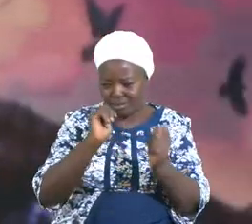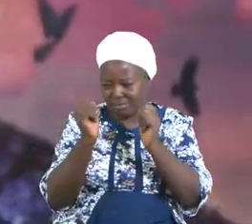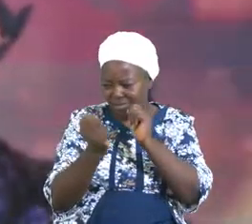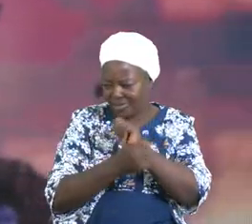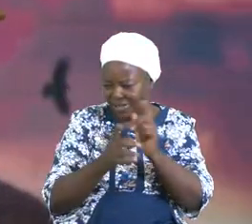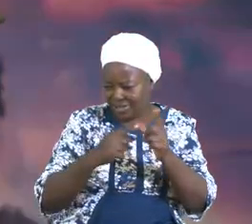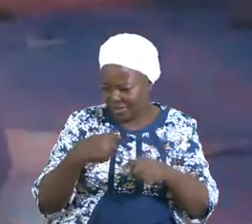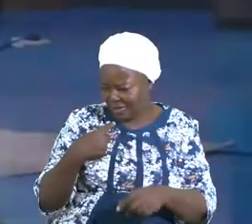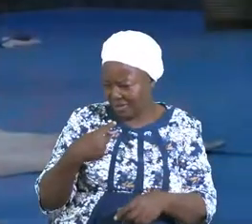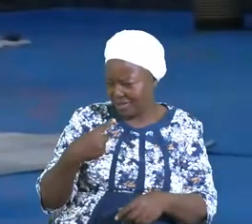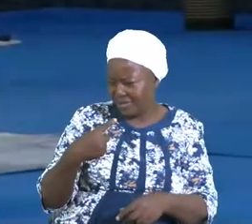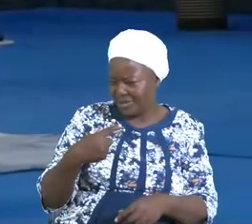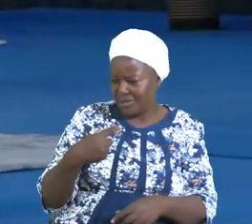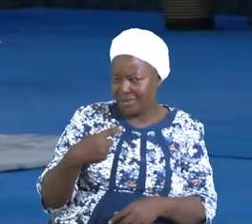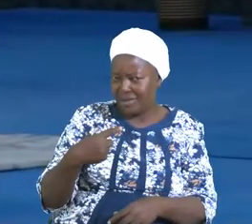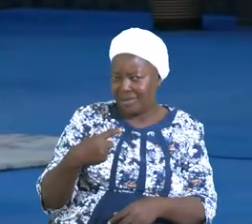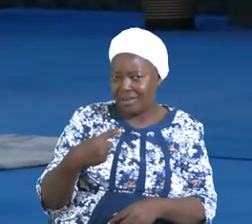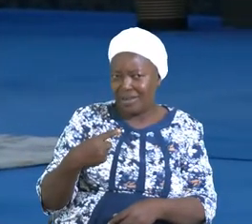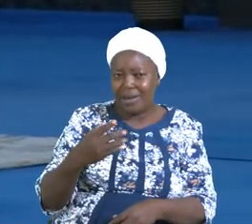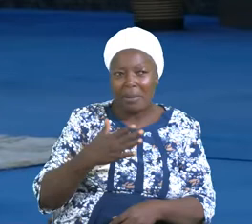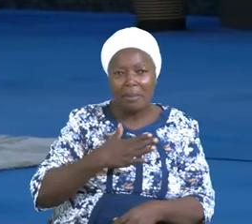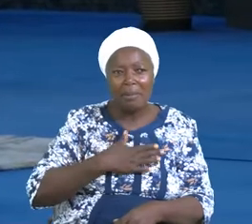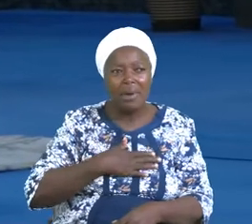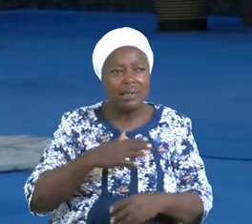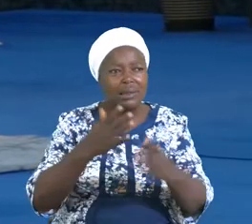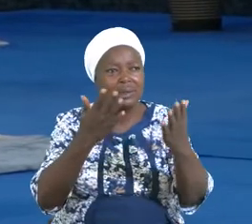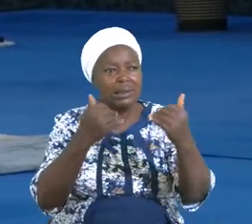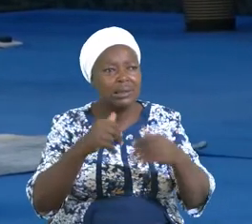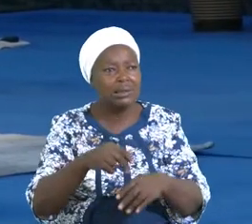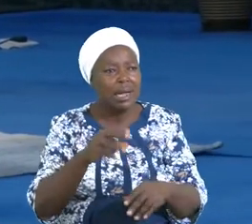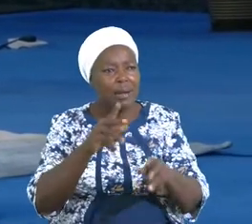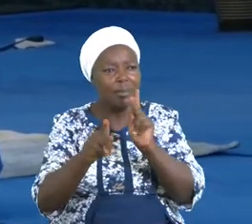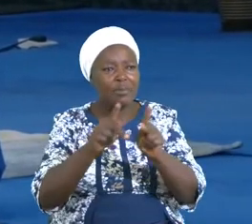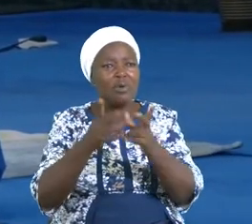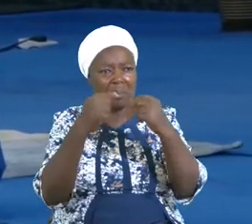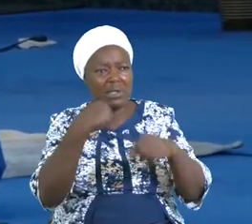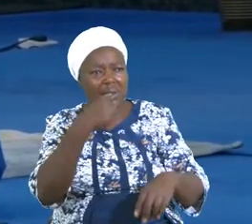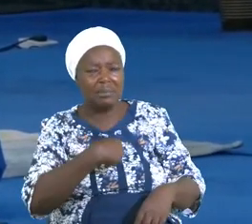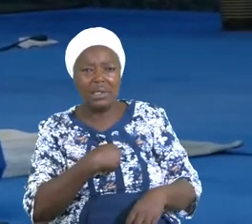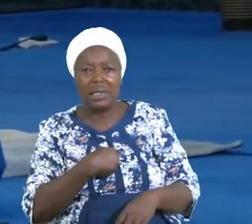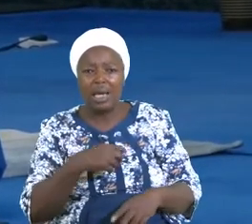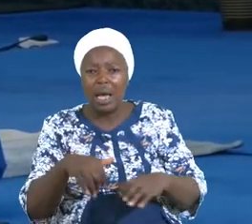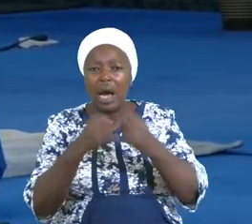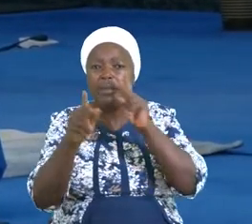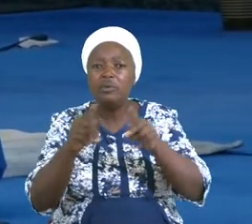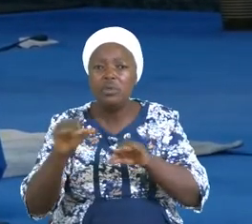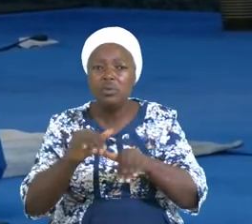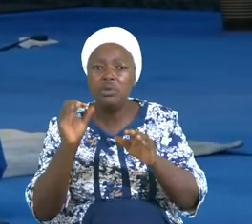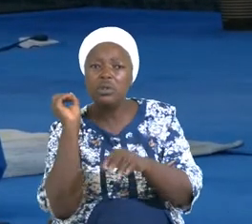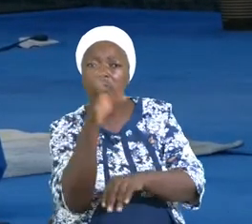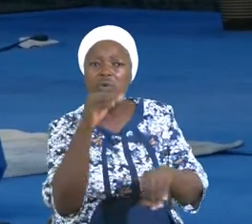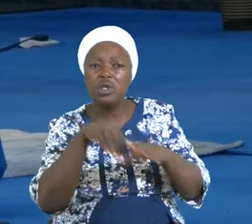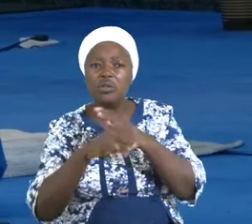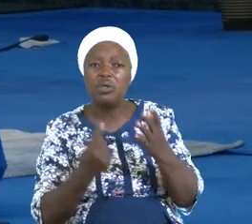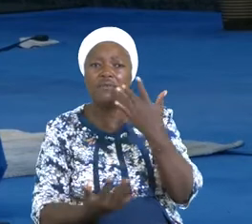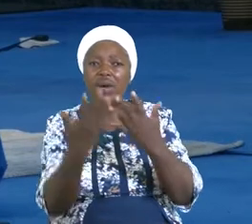said, my commissioners and ministers, come and tell me, how many people did we cast into